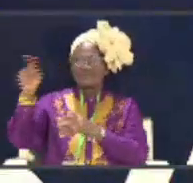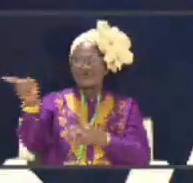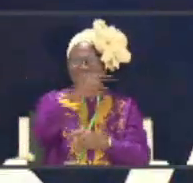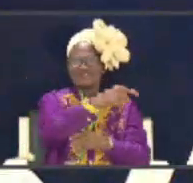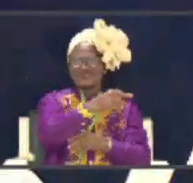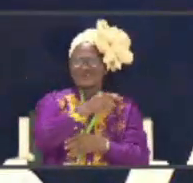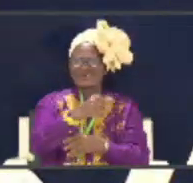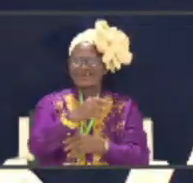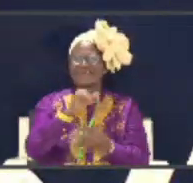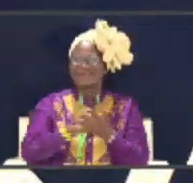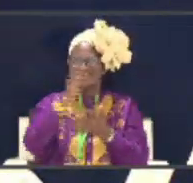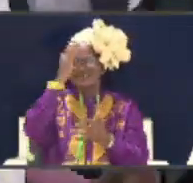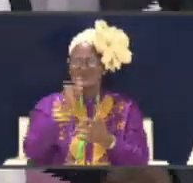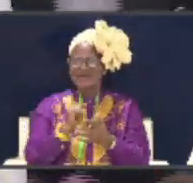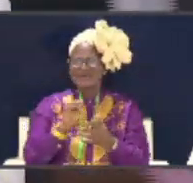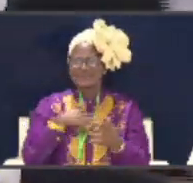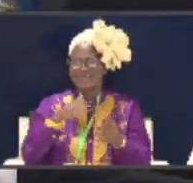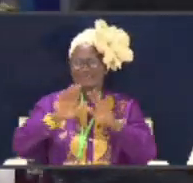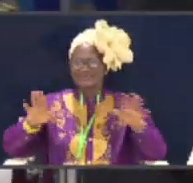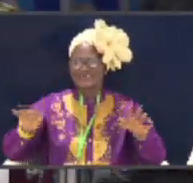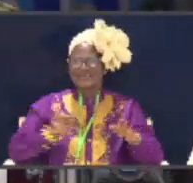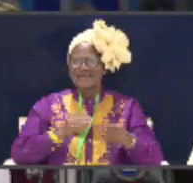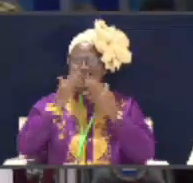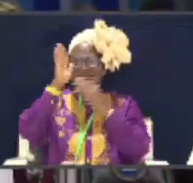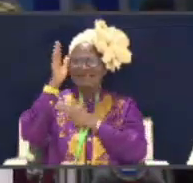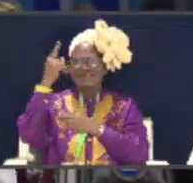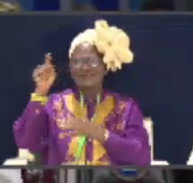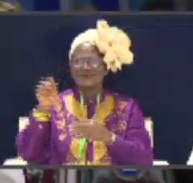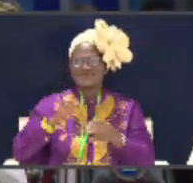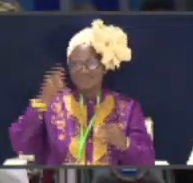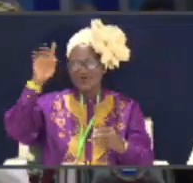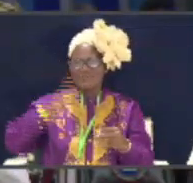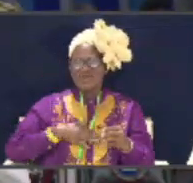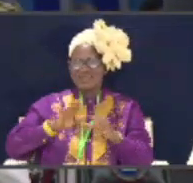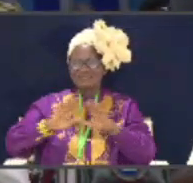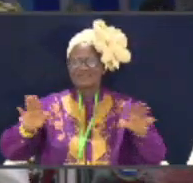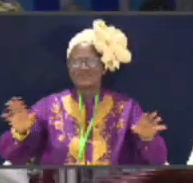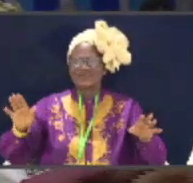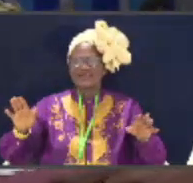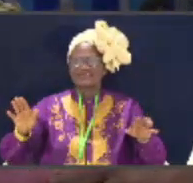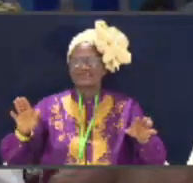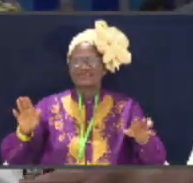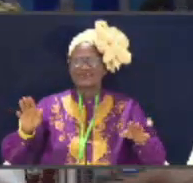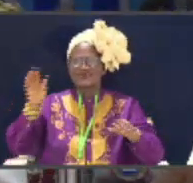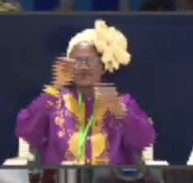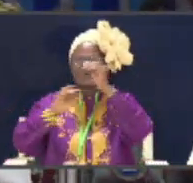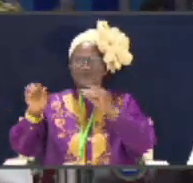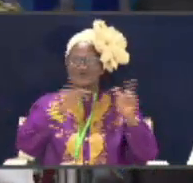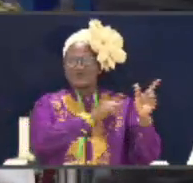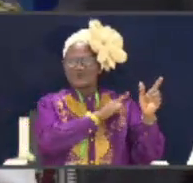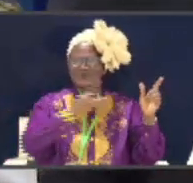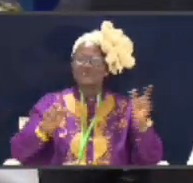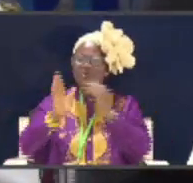I thank God for my children. I thank God for my grandchildren. And oh, Lord God